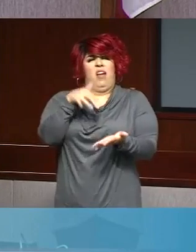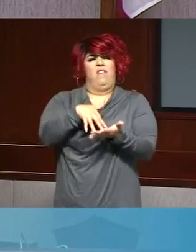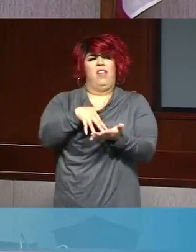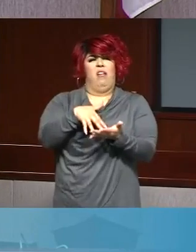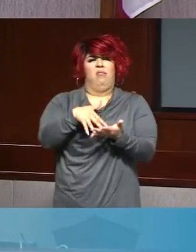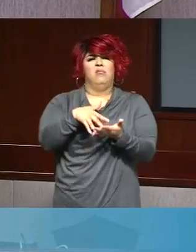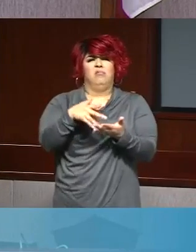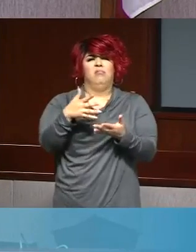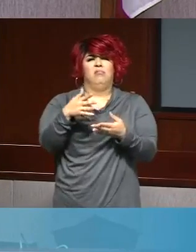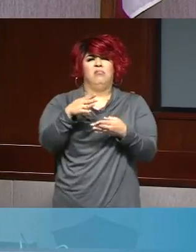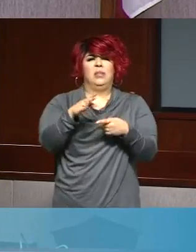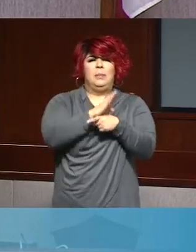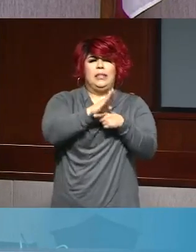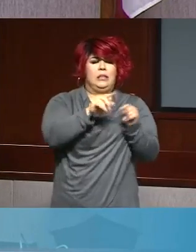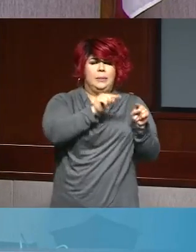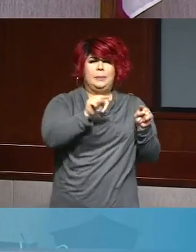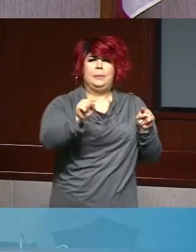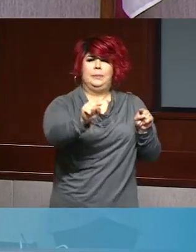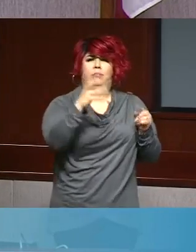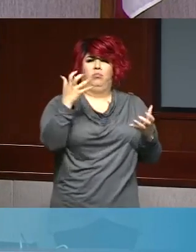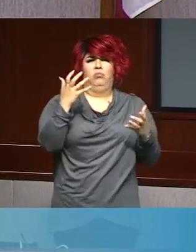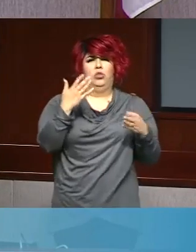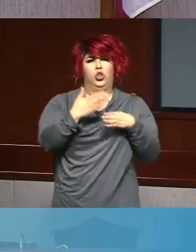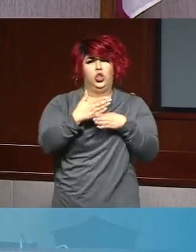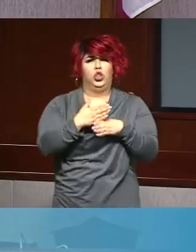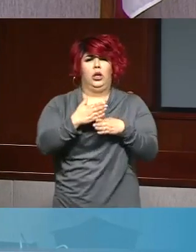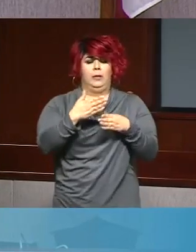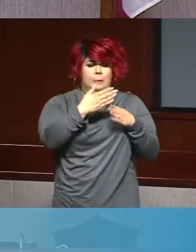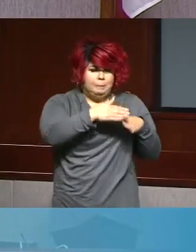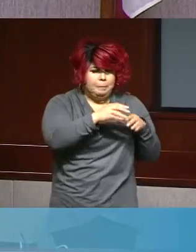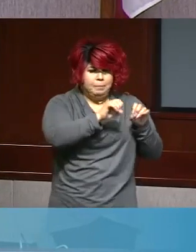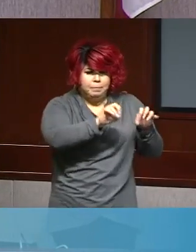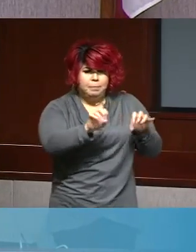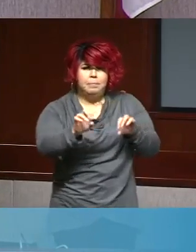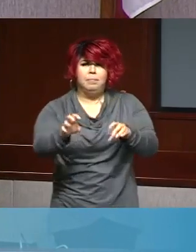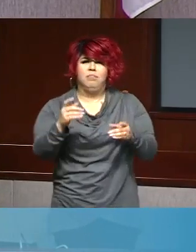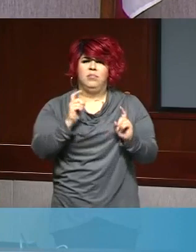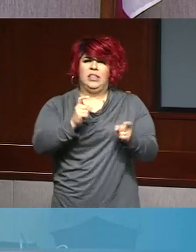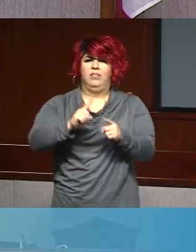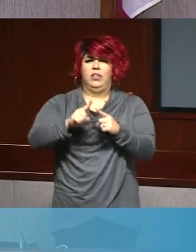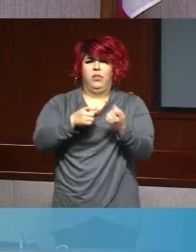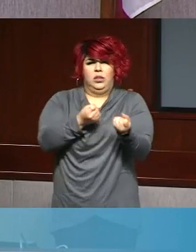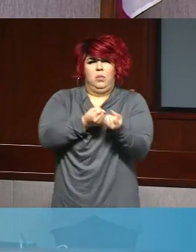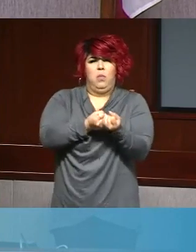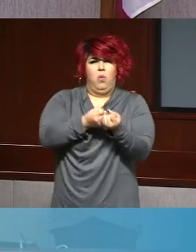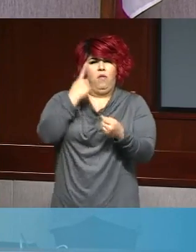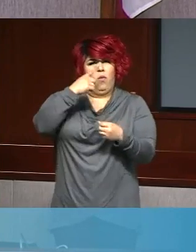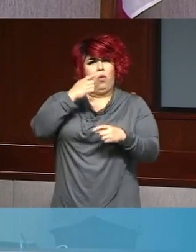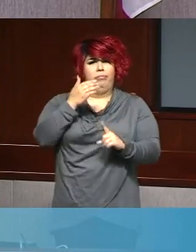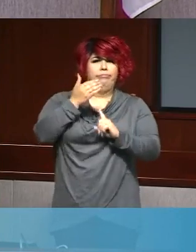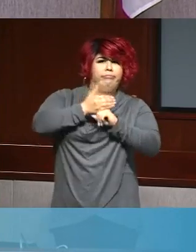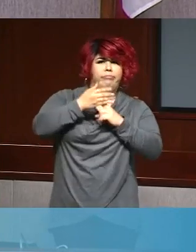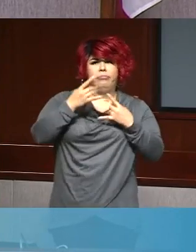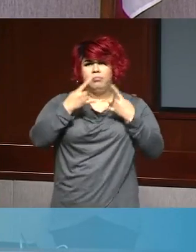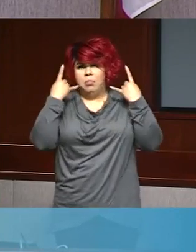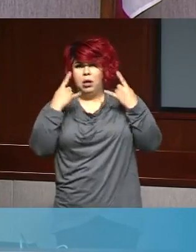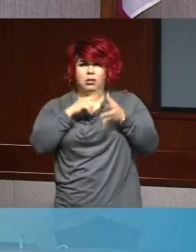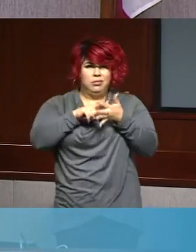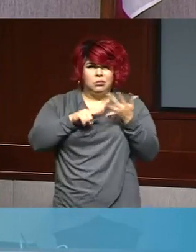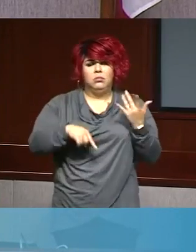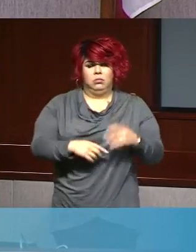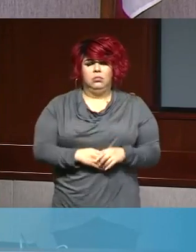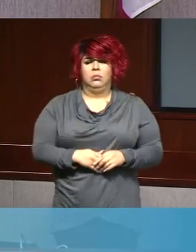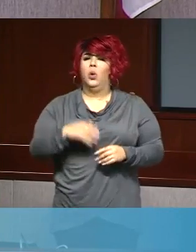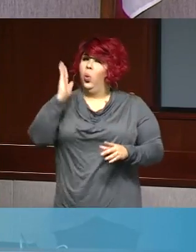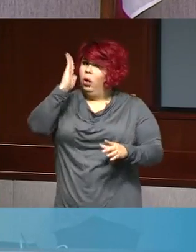small businesses within Kern County, distributing that equipment among those businesses. We will be, again, discussing